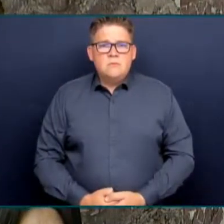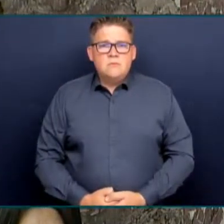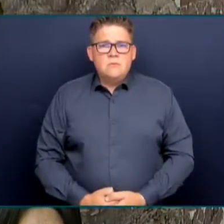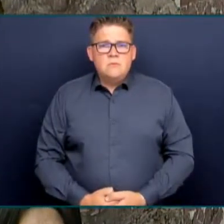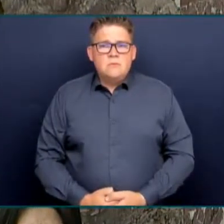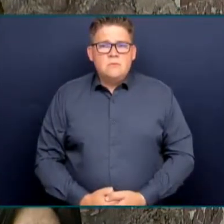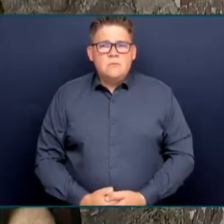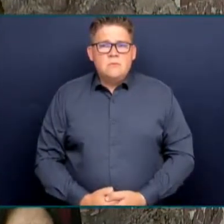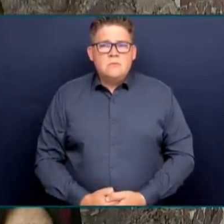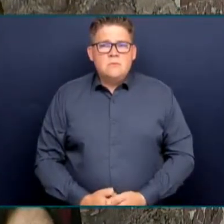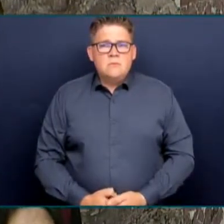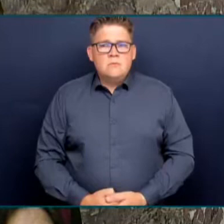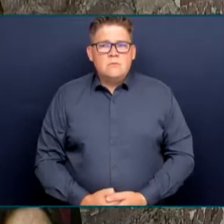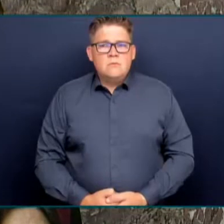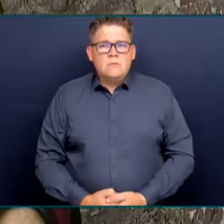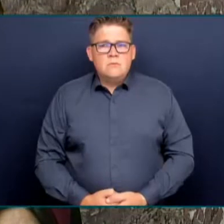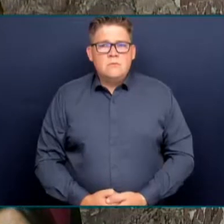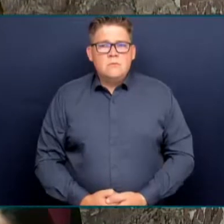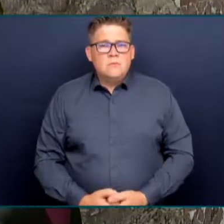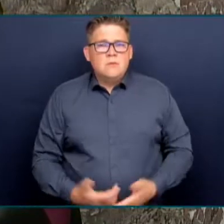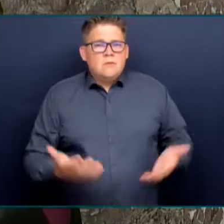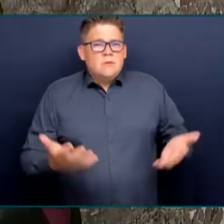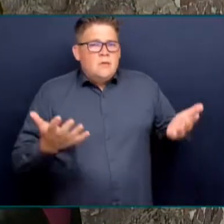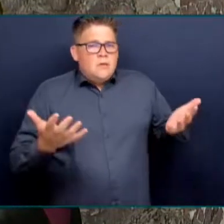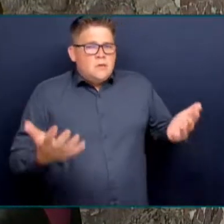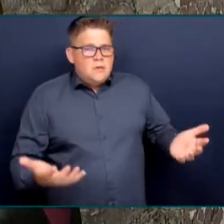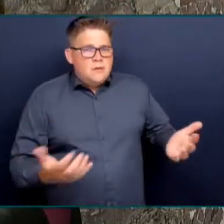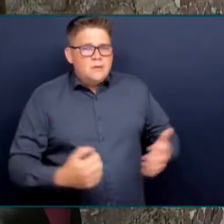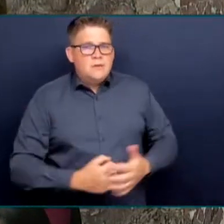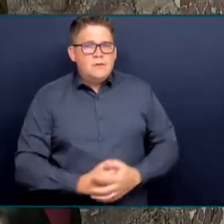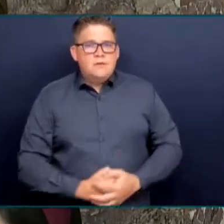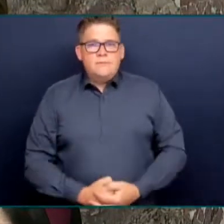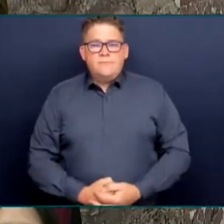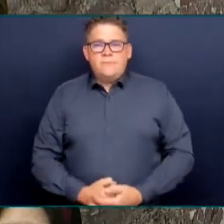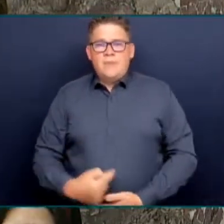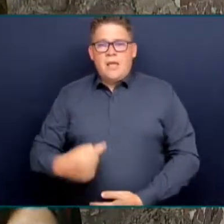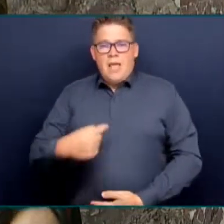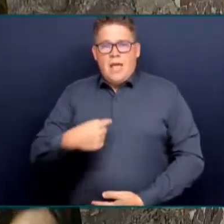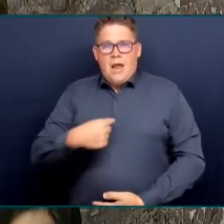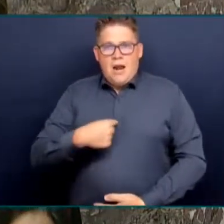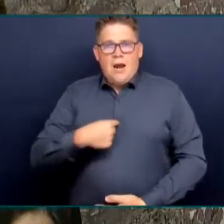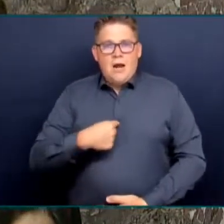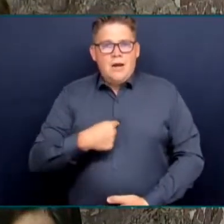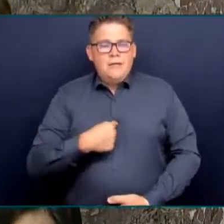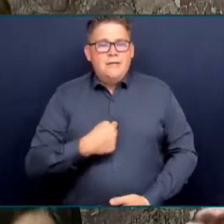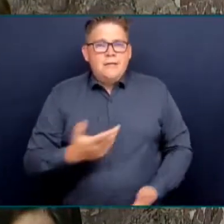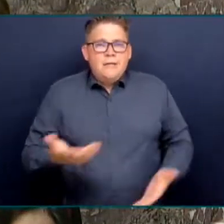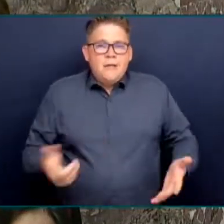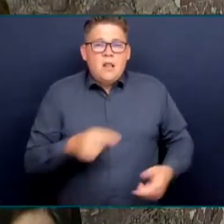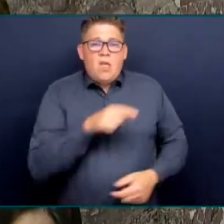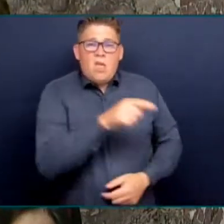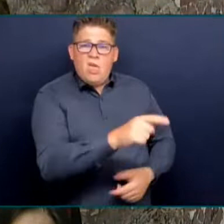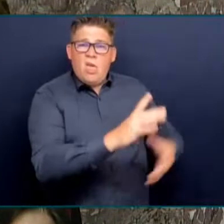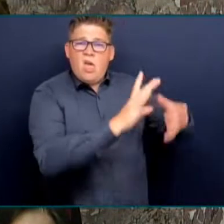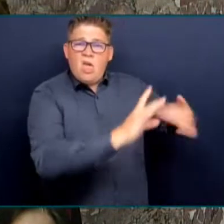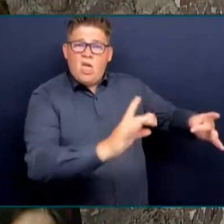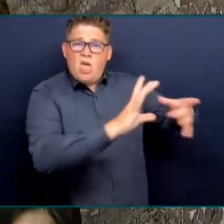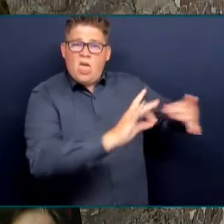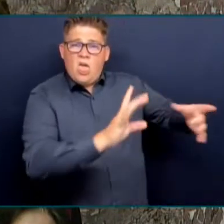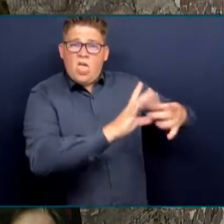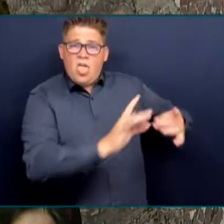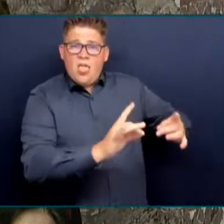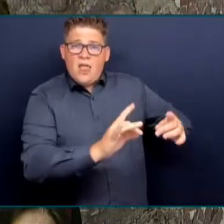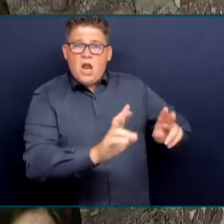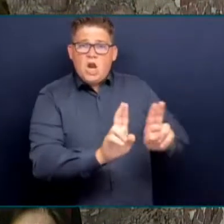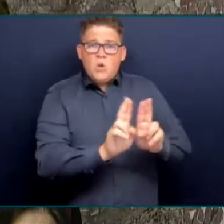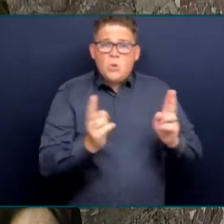And so, unlike the opposition, who refers to ambulance paramedics and dispatchers as just union members in a derisive way,